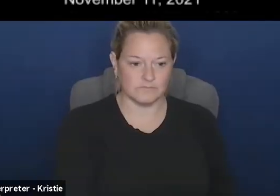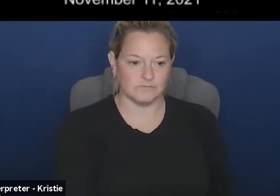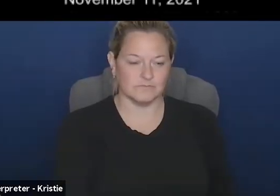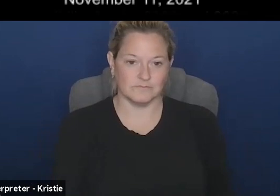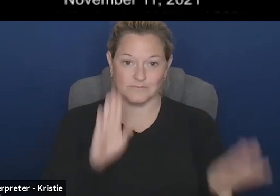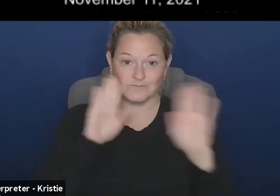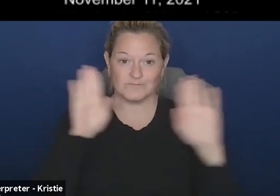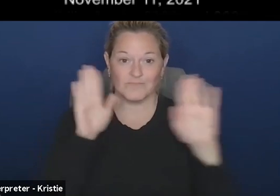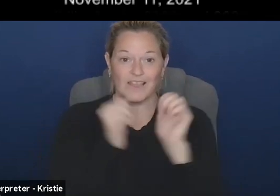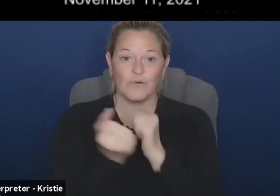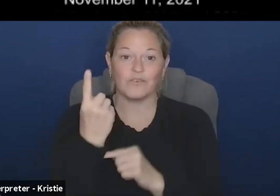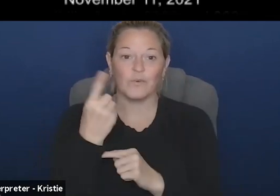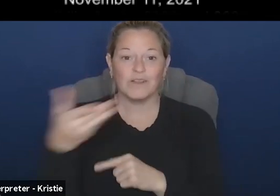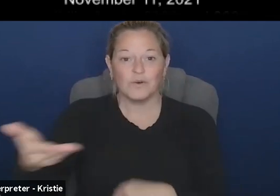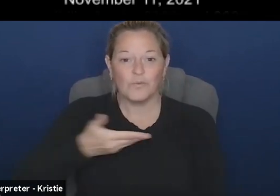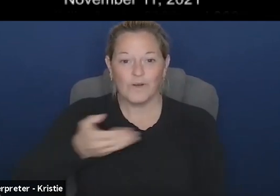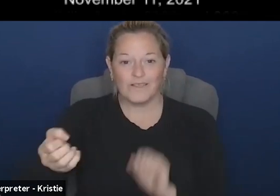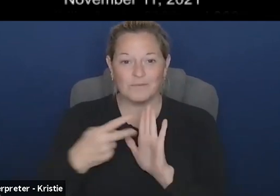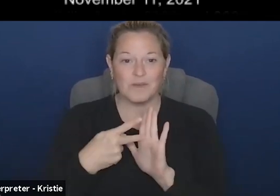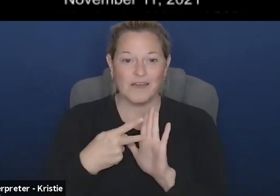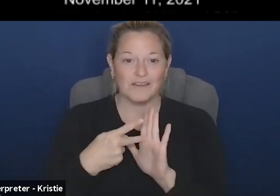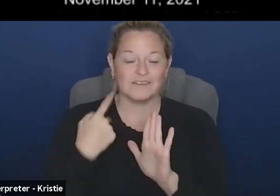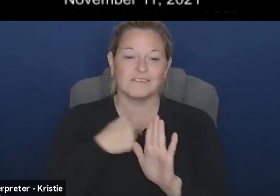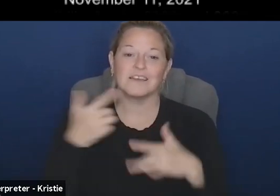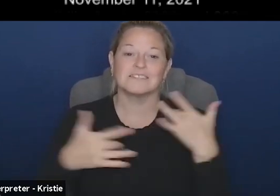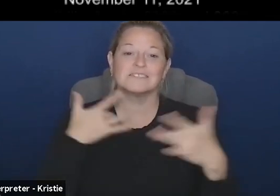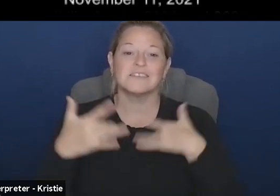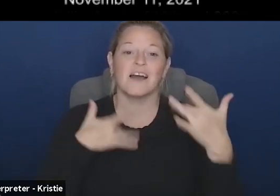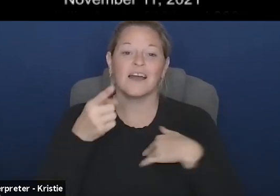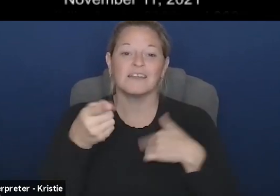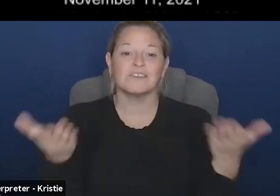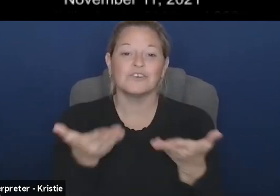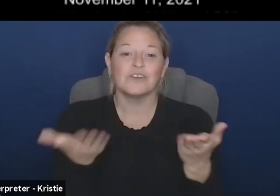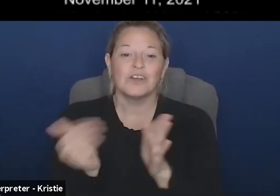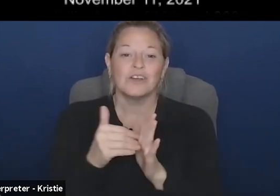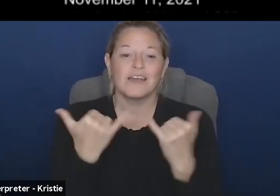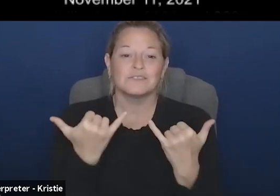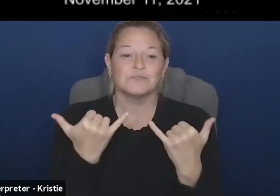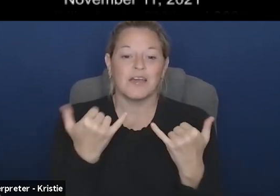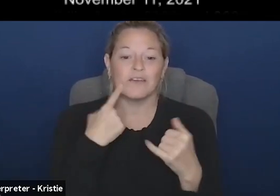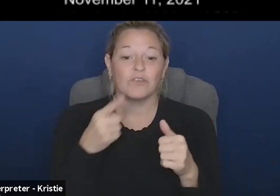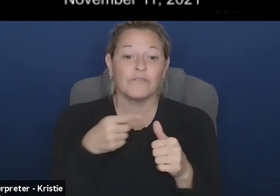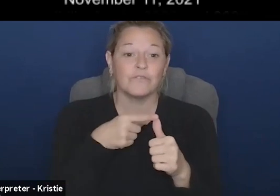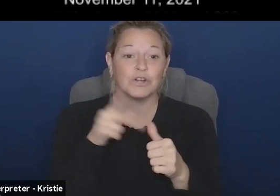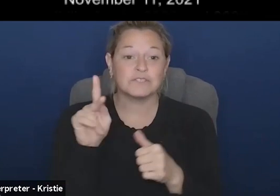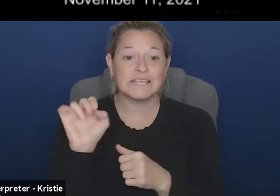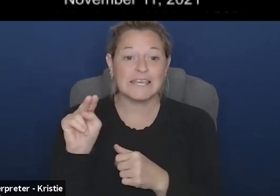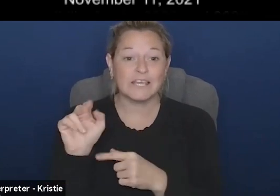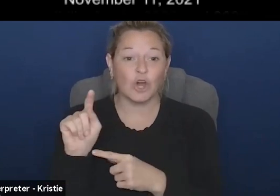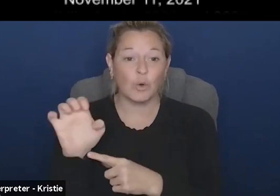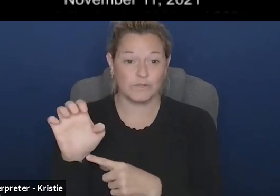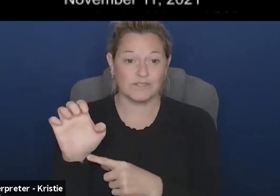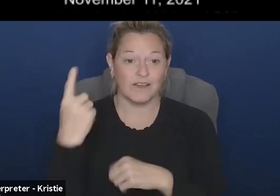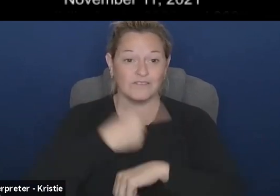Hello, everyone, and welcome back. We're so excited to have you all here today for our first keynote of day 2 of